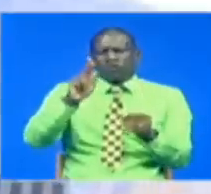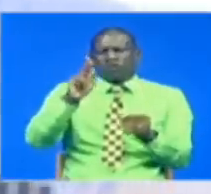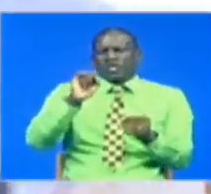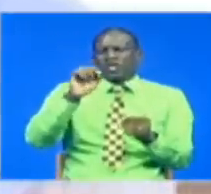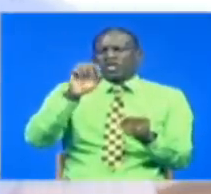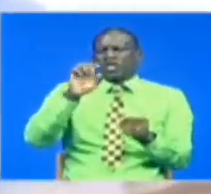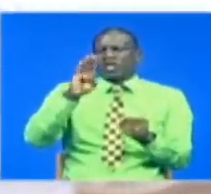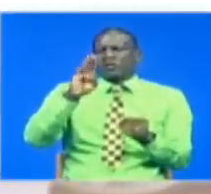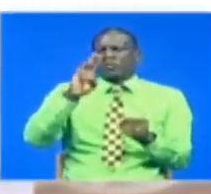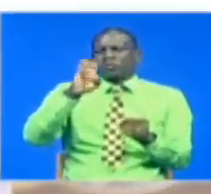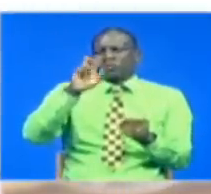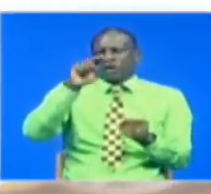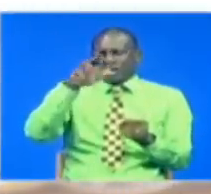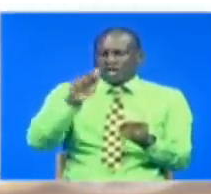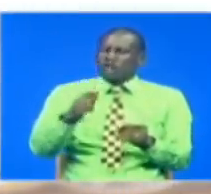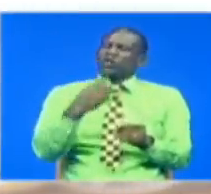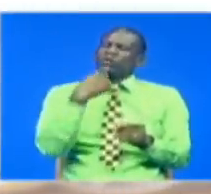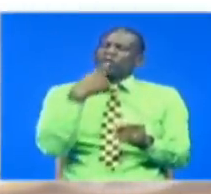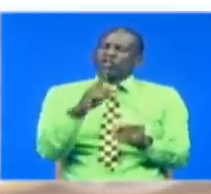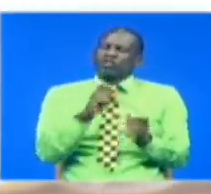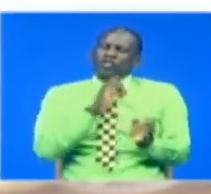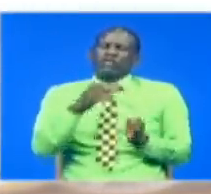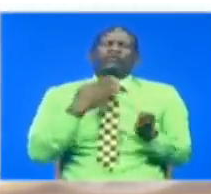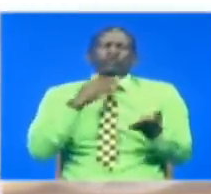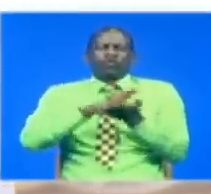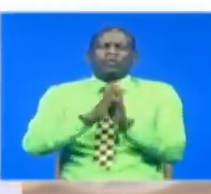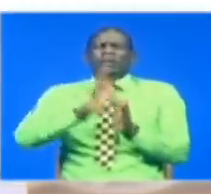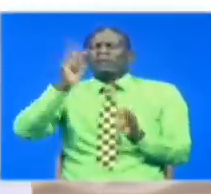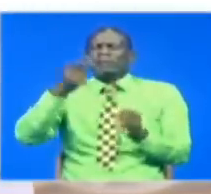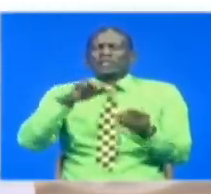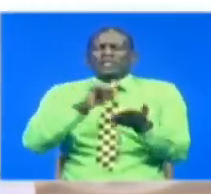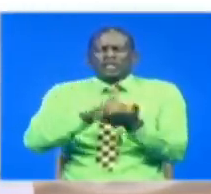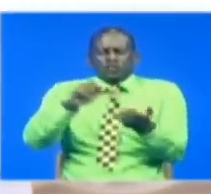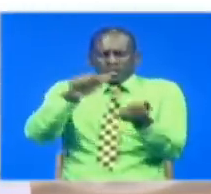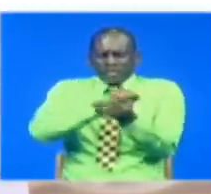sababu tukitisha tukaambiwa kwamba ukiitisha unaharibia mtu mwingine.